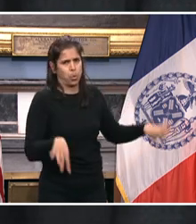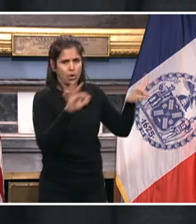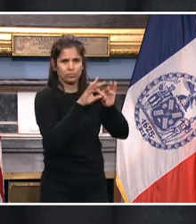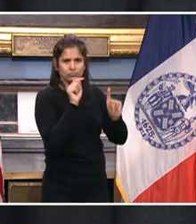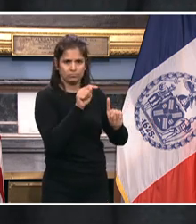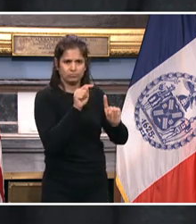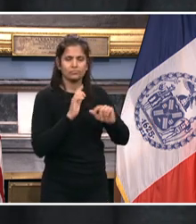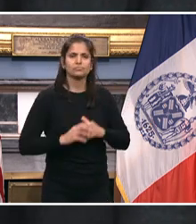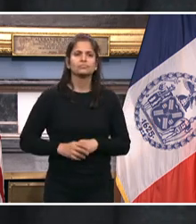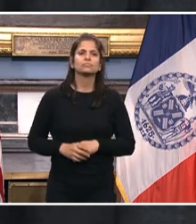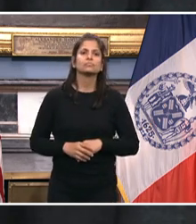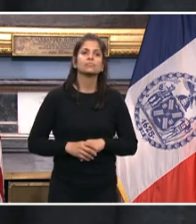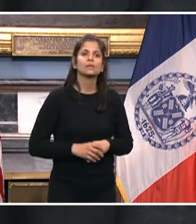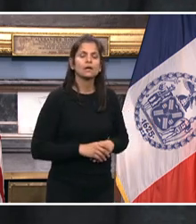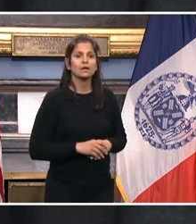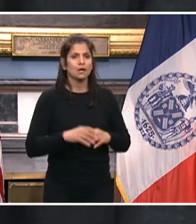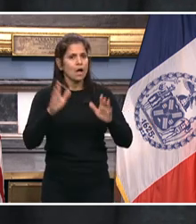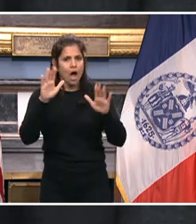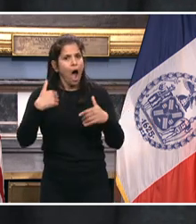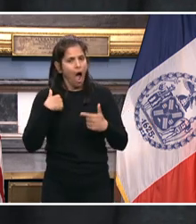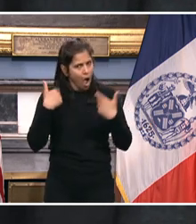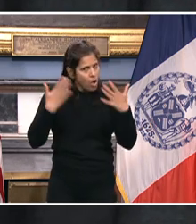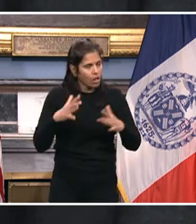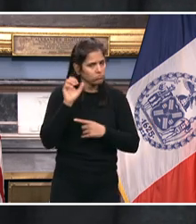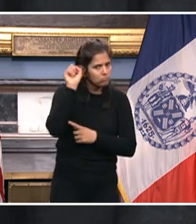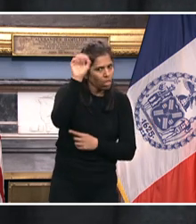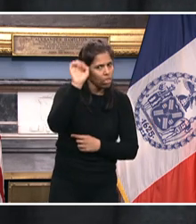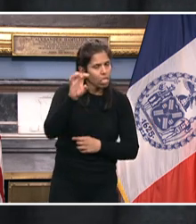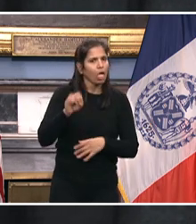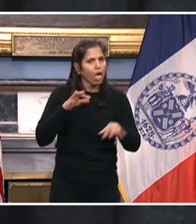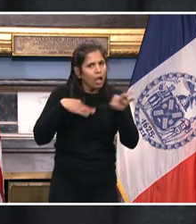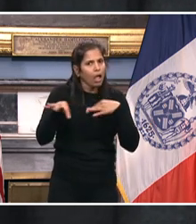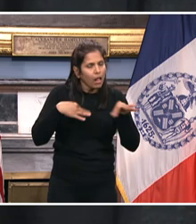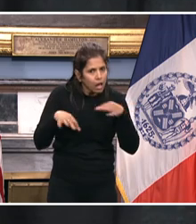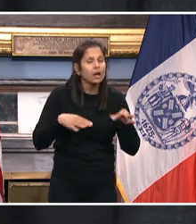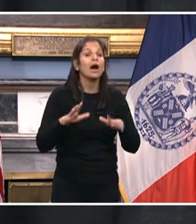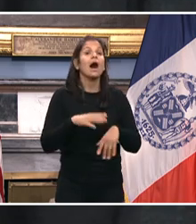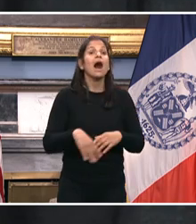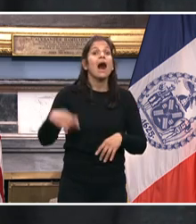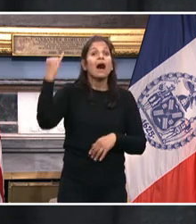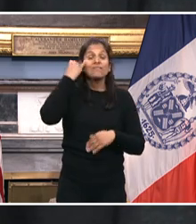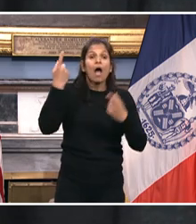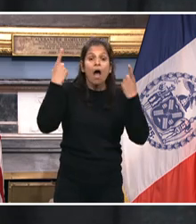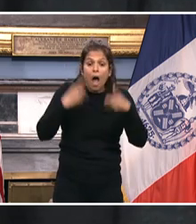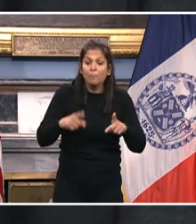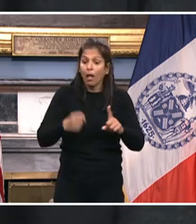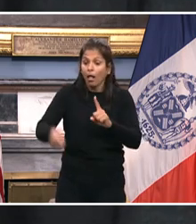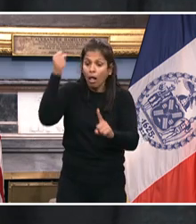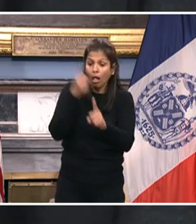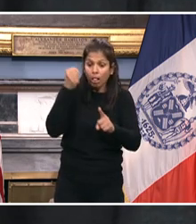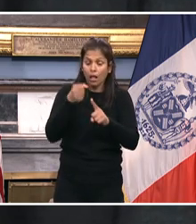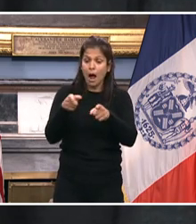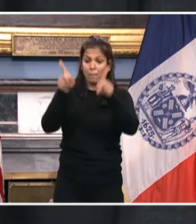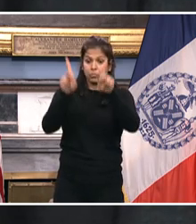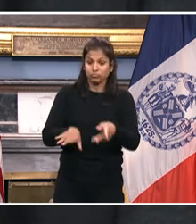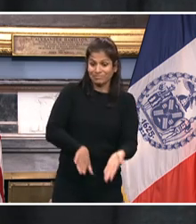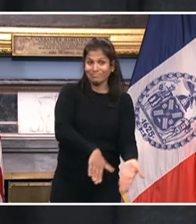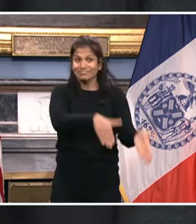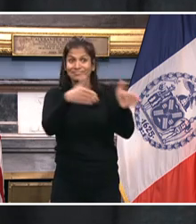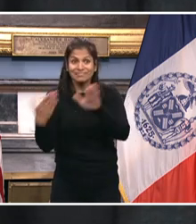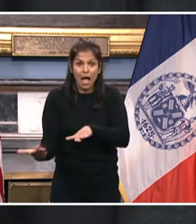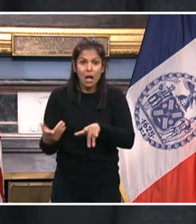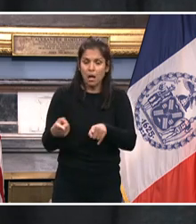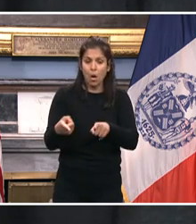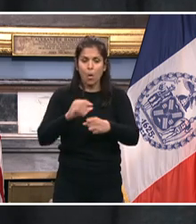future. That's the bottom line. And any individual who, even if